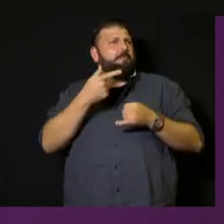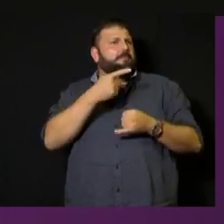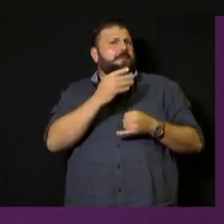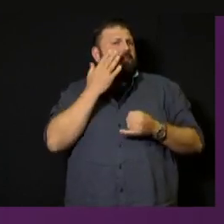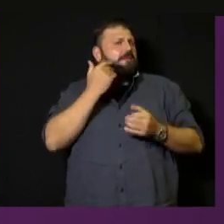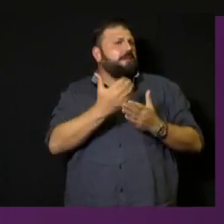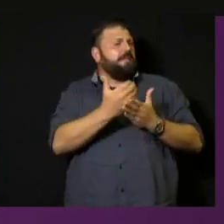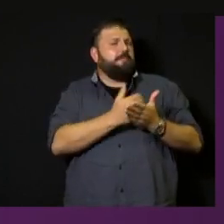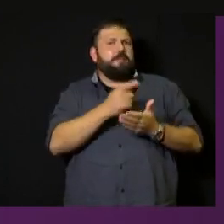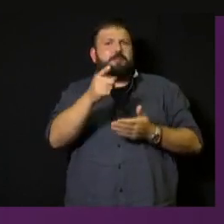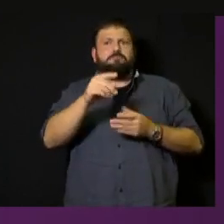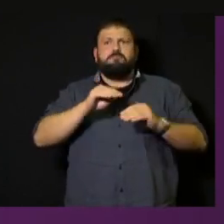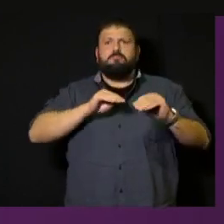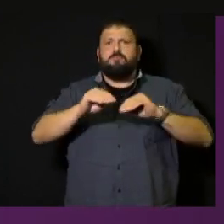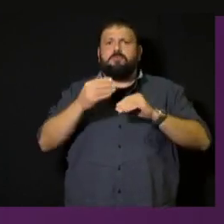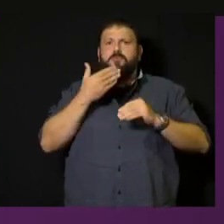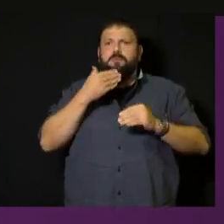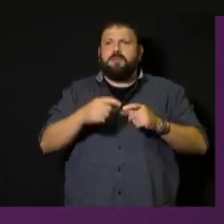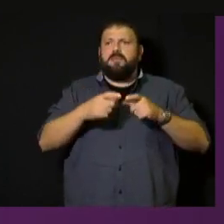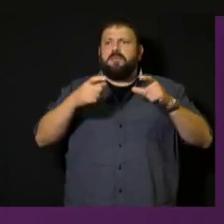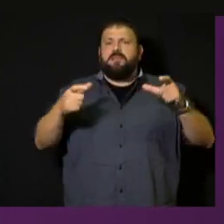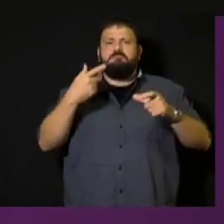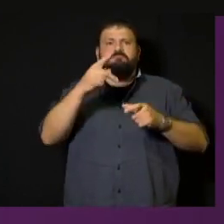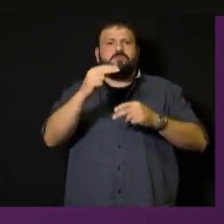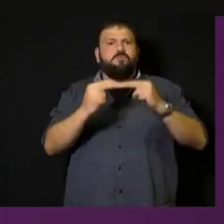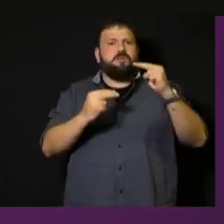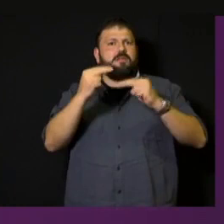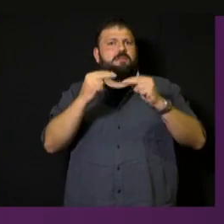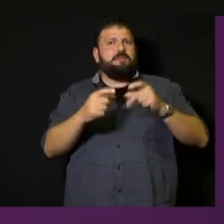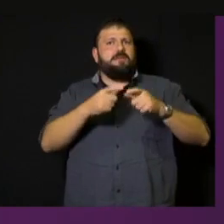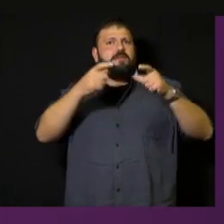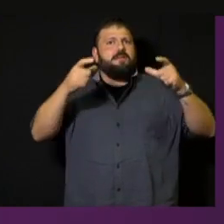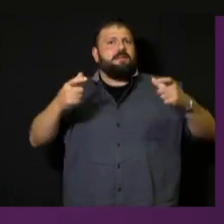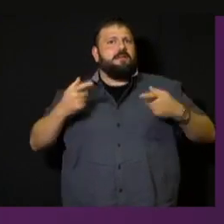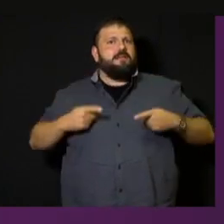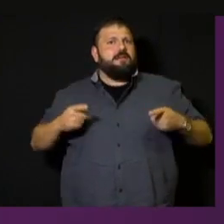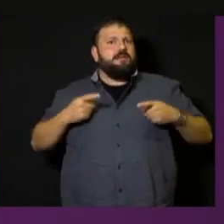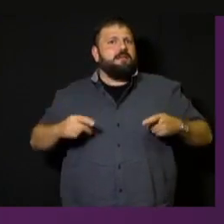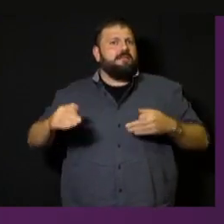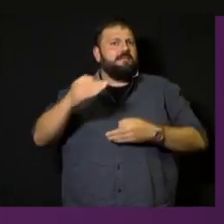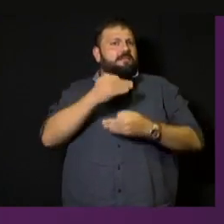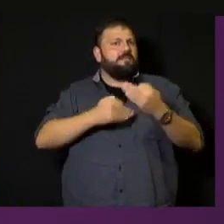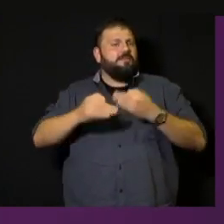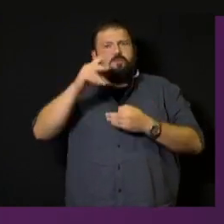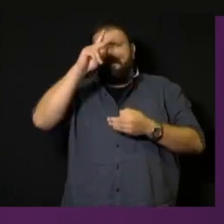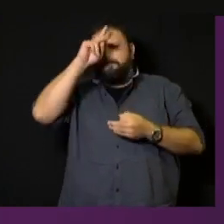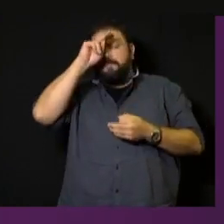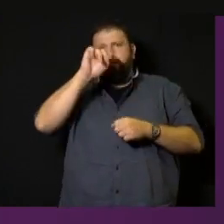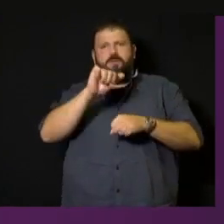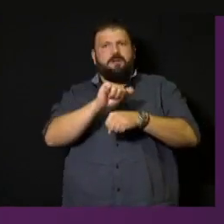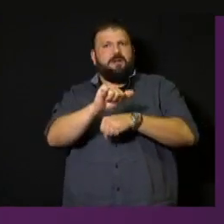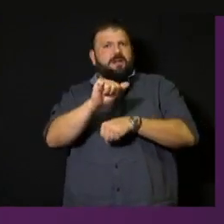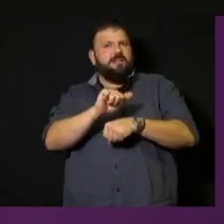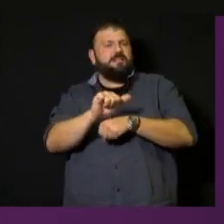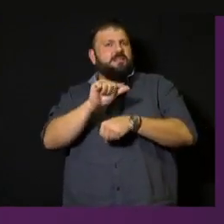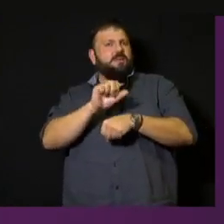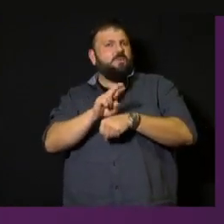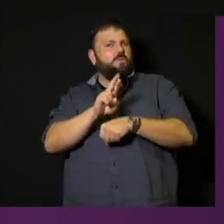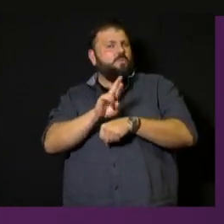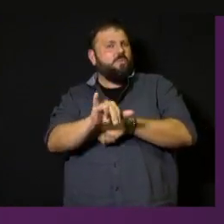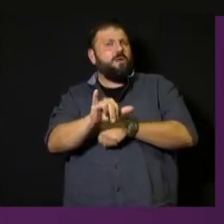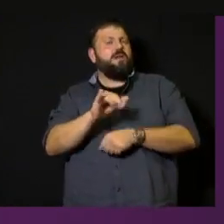car is the least important. The growth in his levels, the people in Peru,